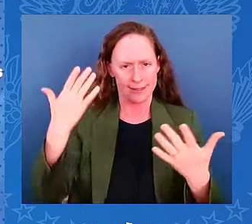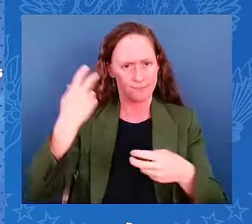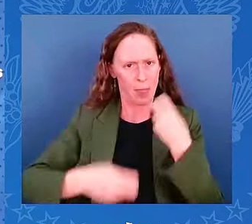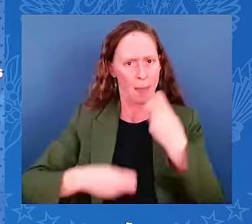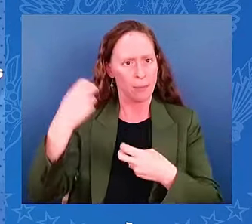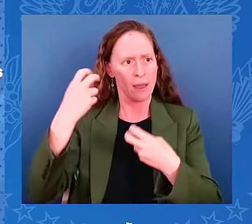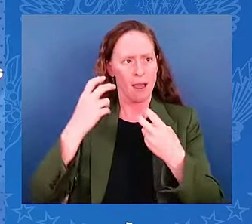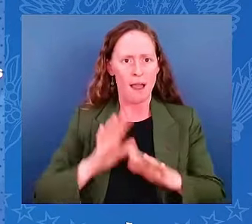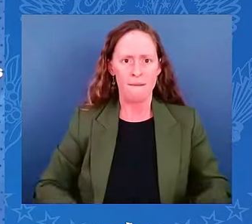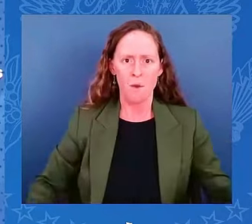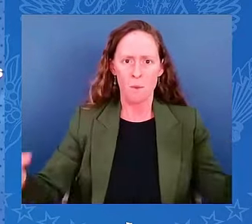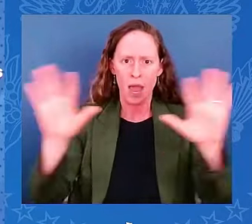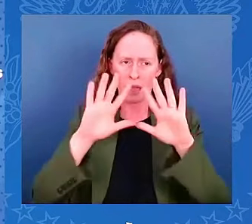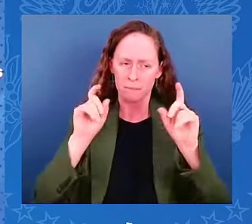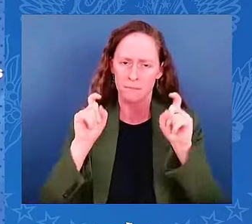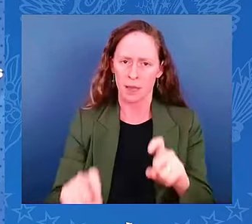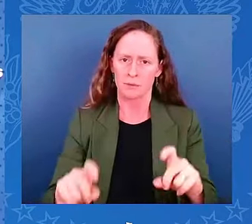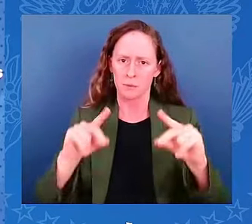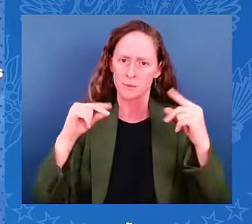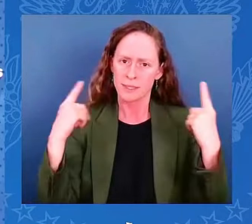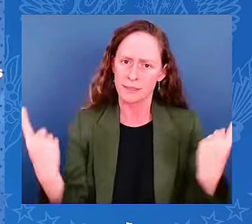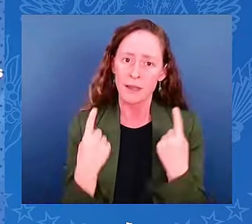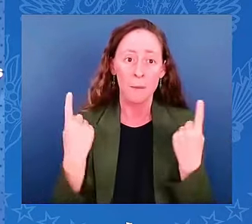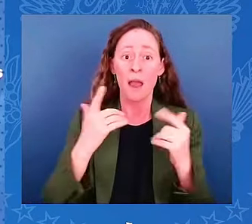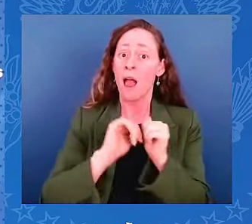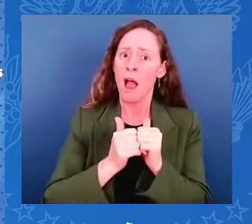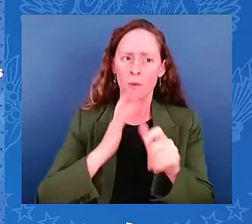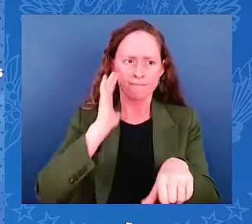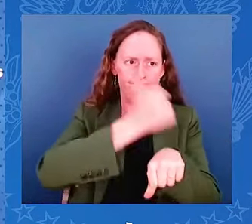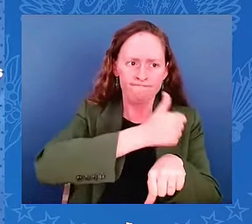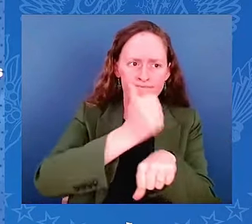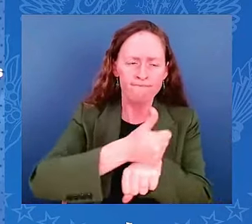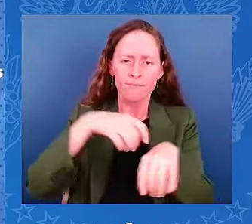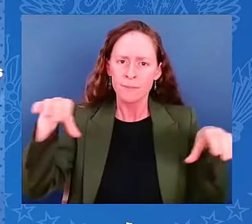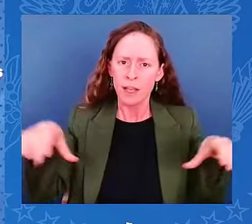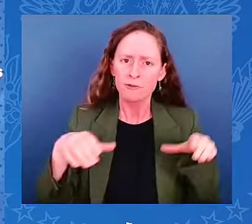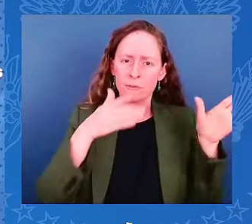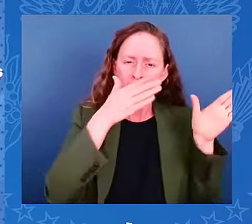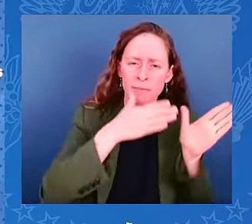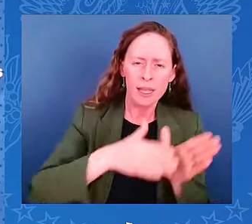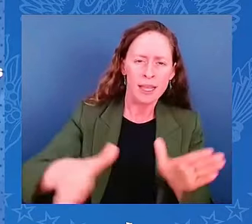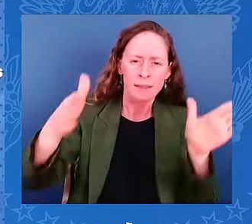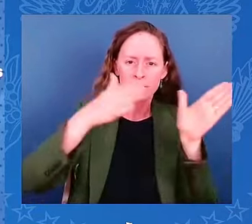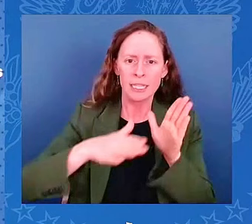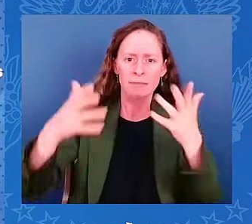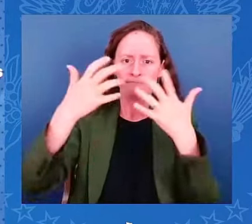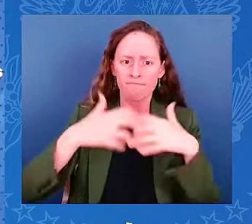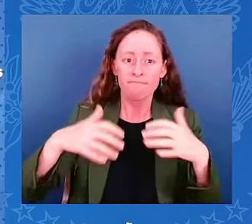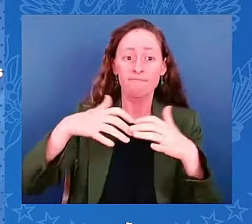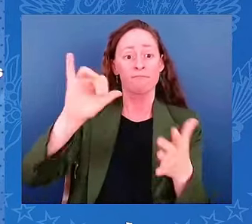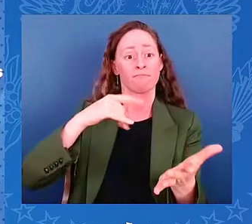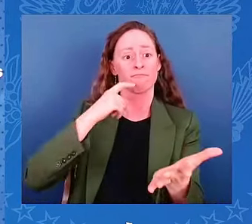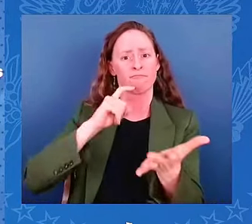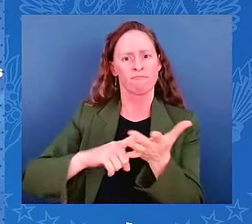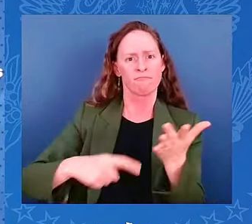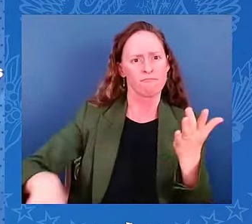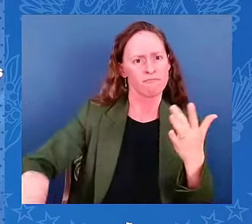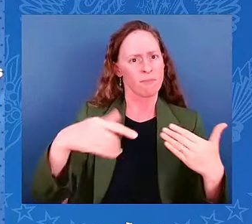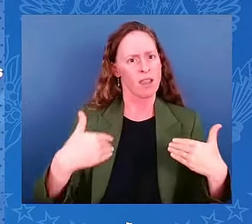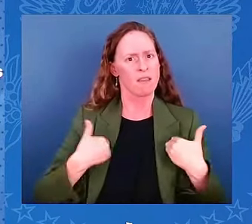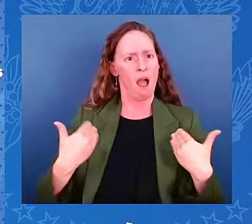cause into reality, especially young people who demanded our nation do better to protect us all, who protested,